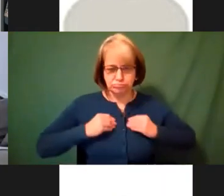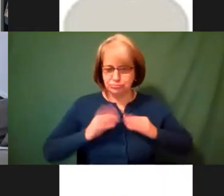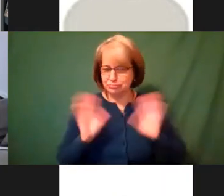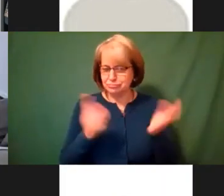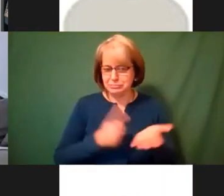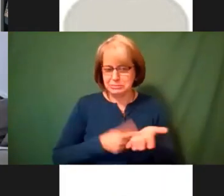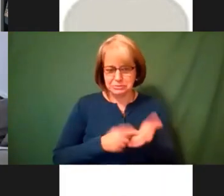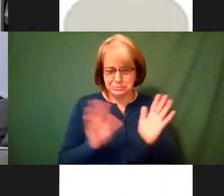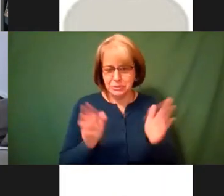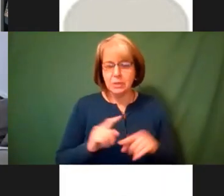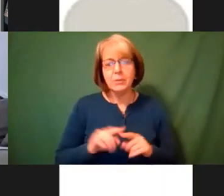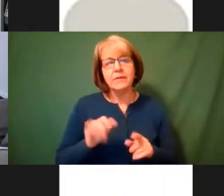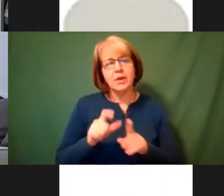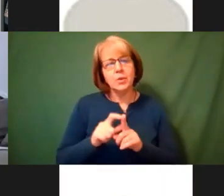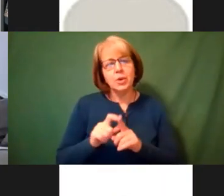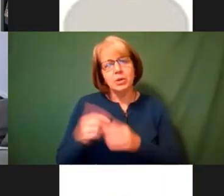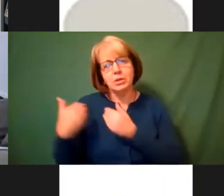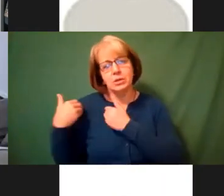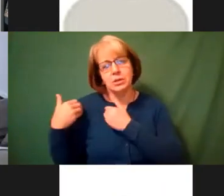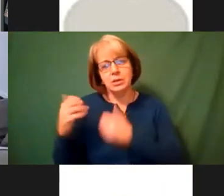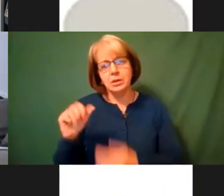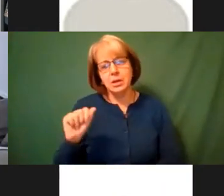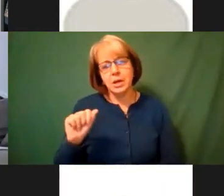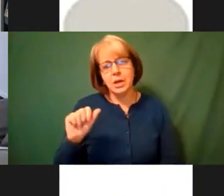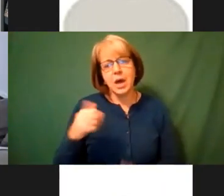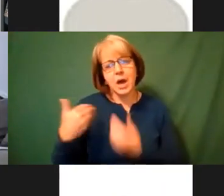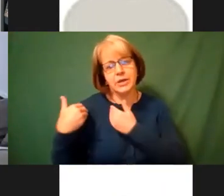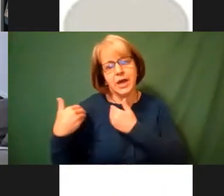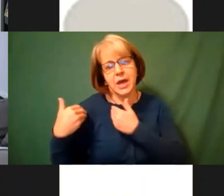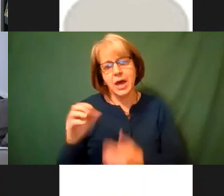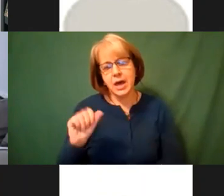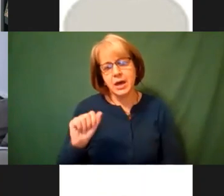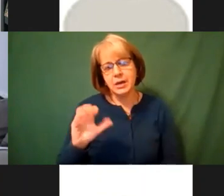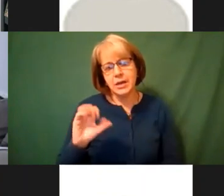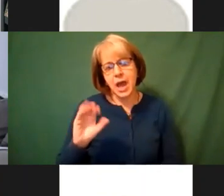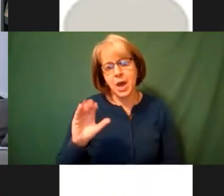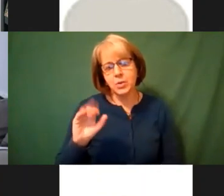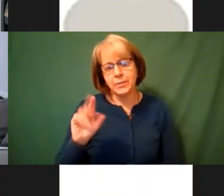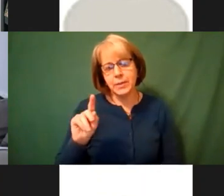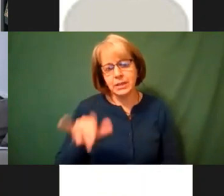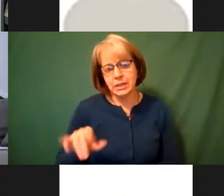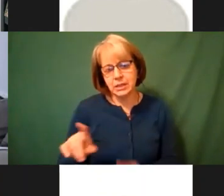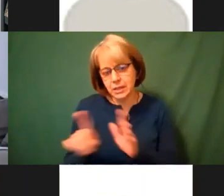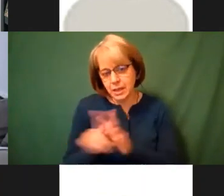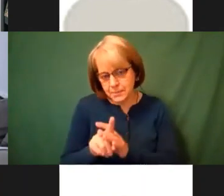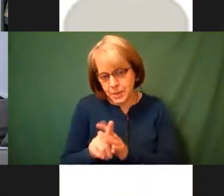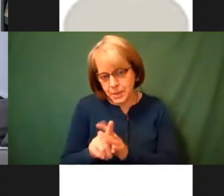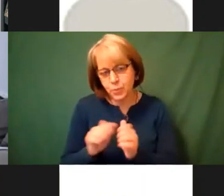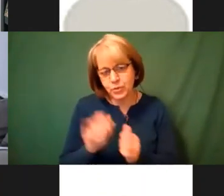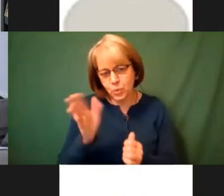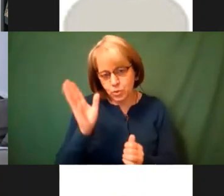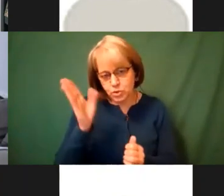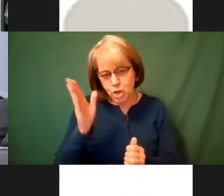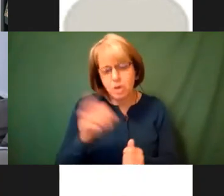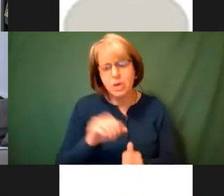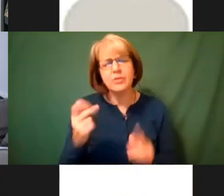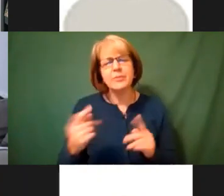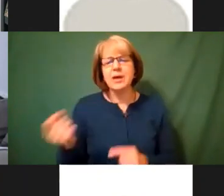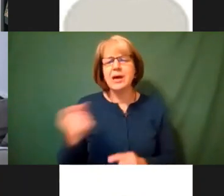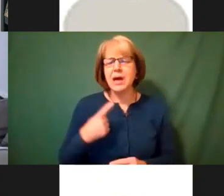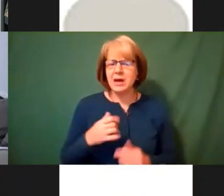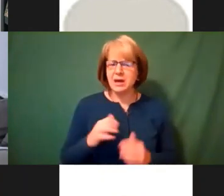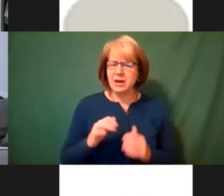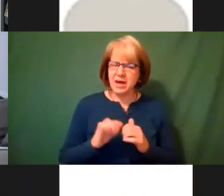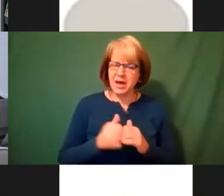word accountability came up in your talk, but also in these questions. And a couple of people are asking, how do we take what